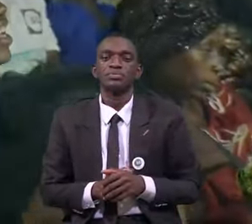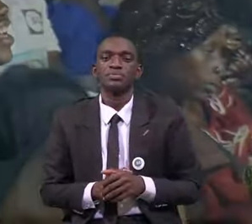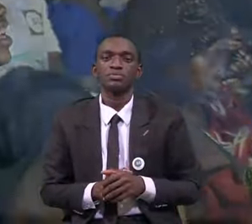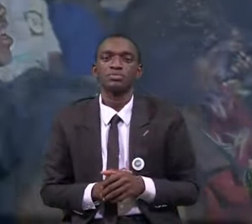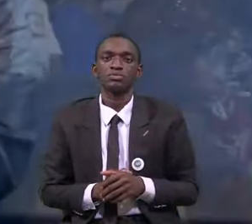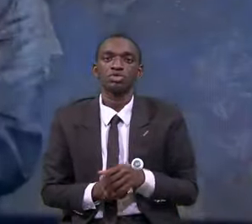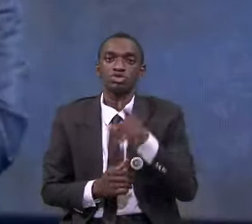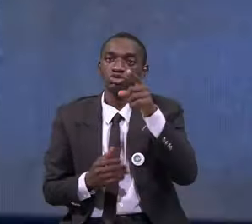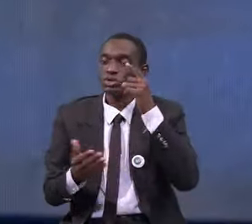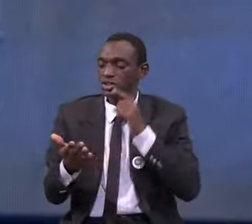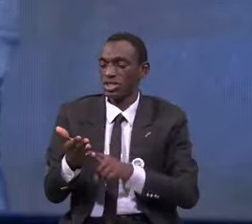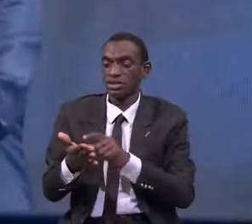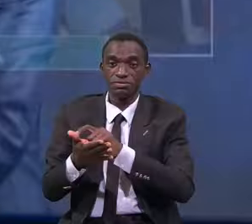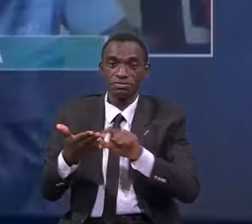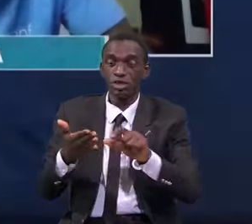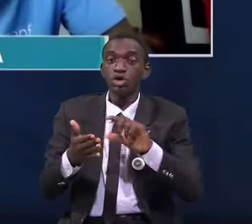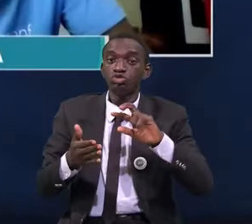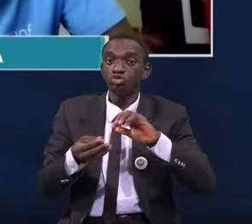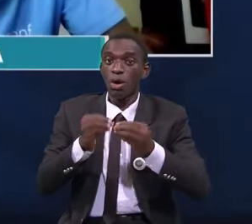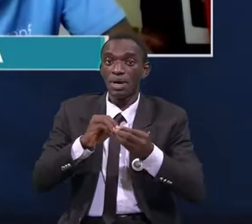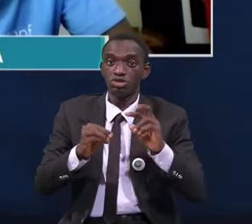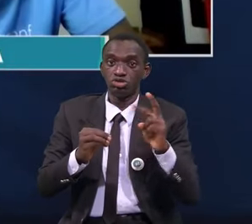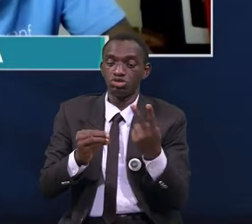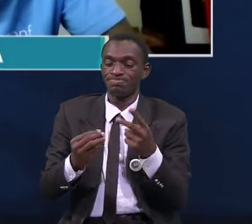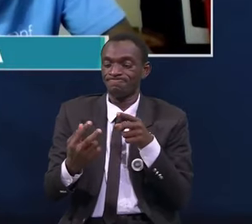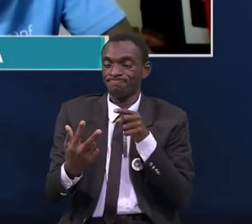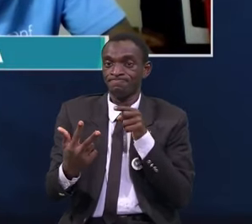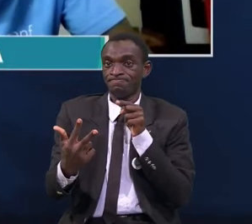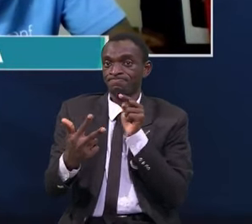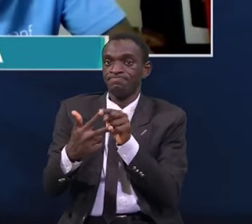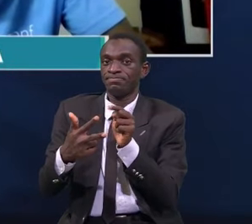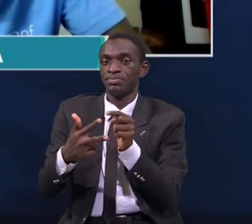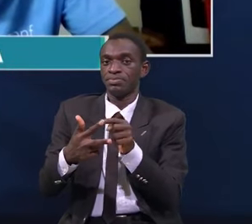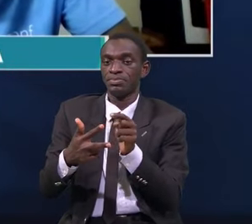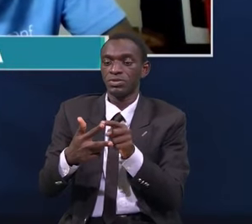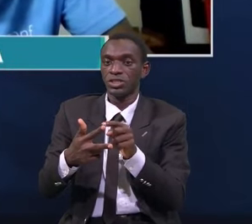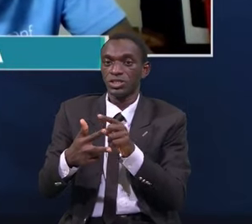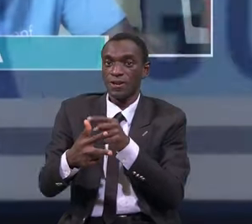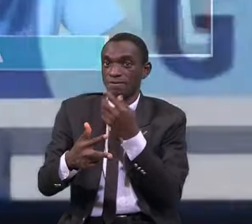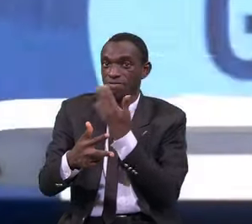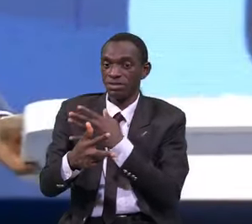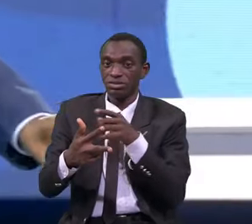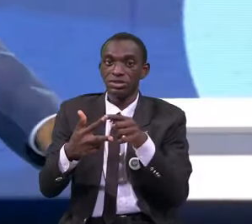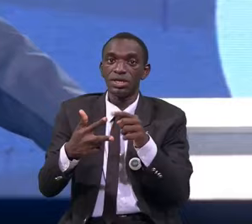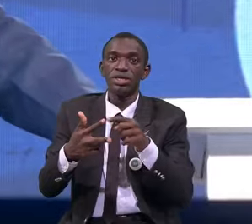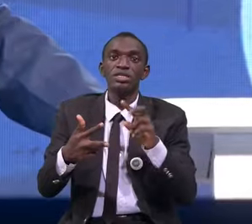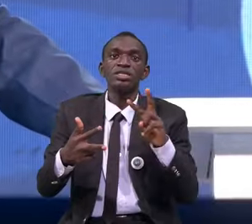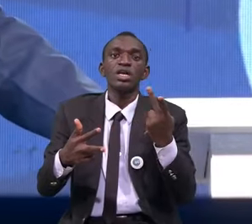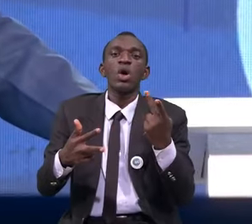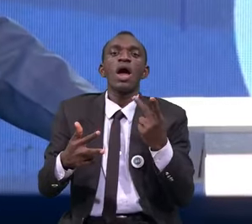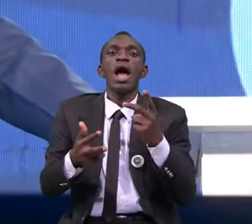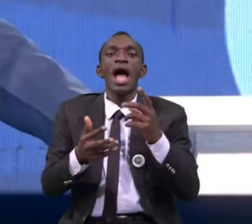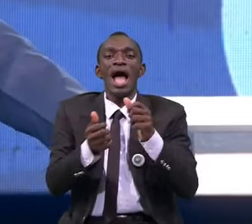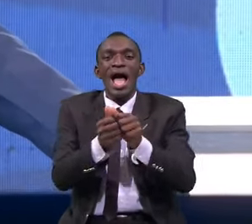Look at number two here now. Avoiding the devil's touch after the